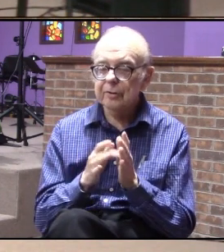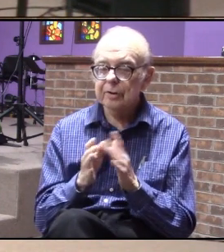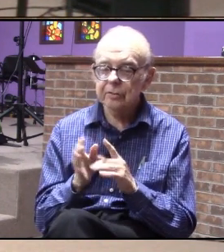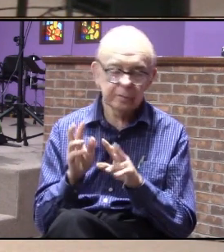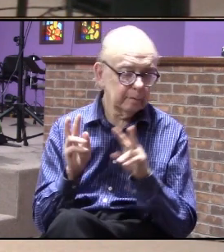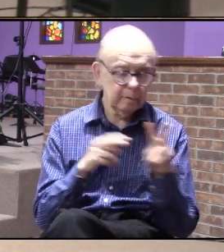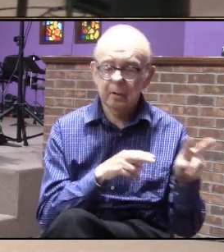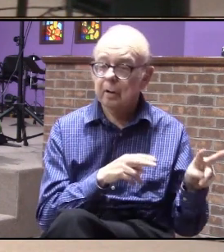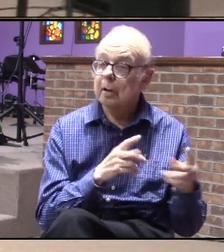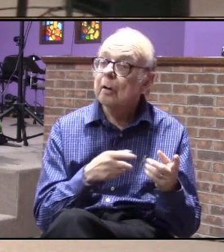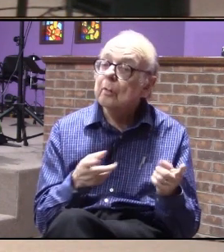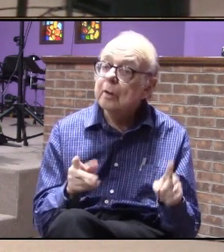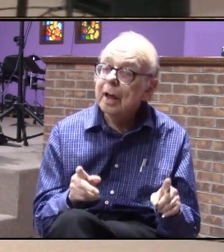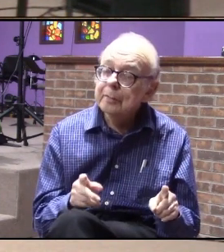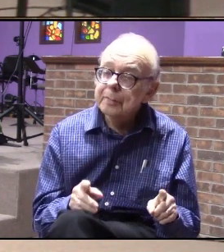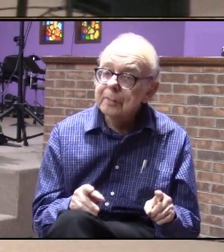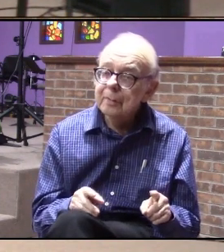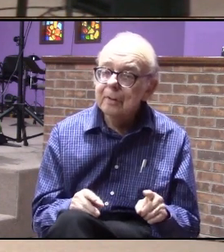And what happened?